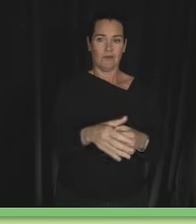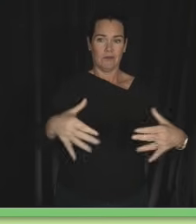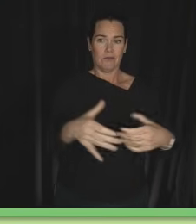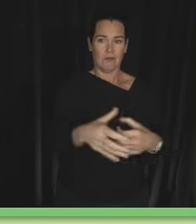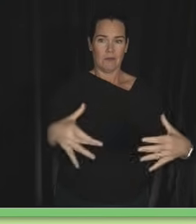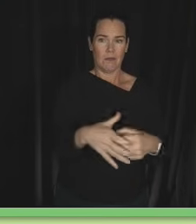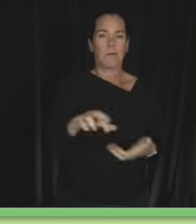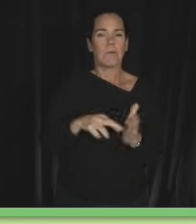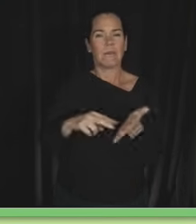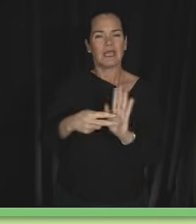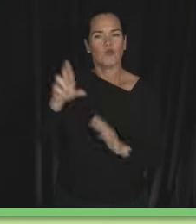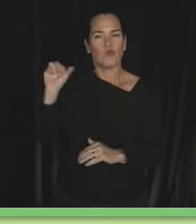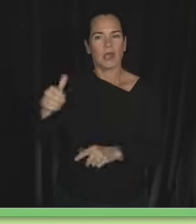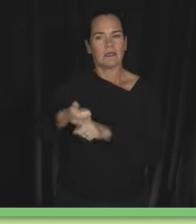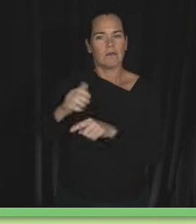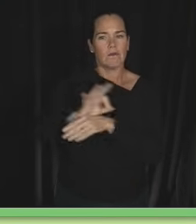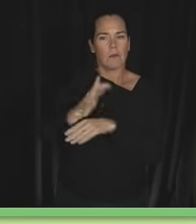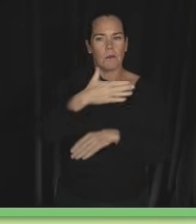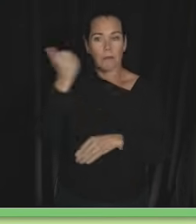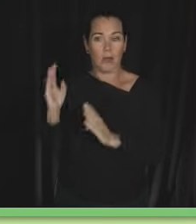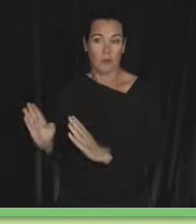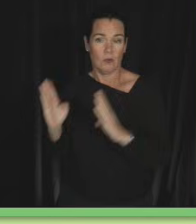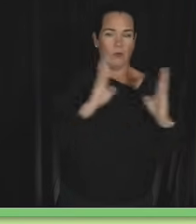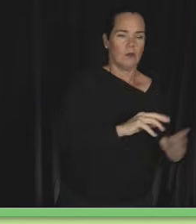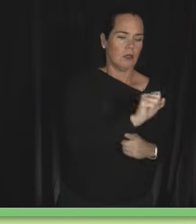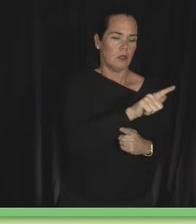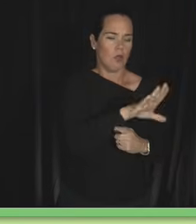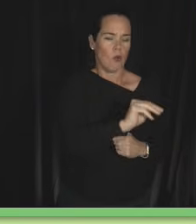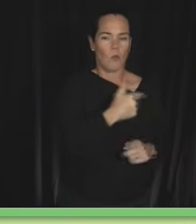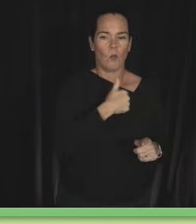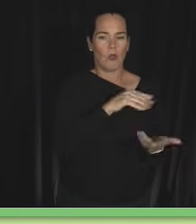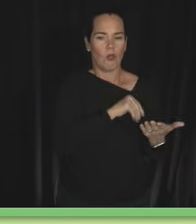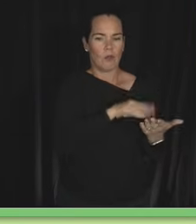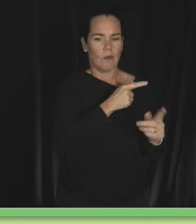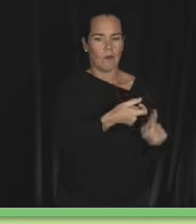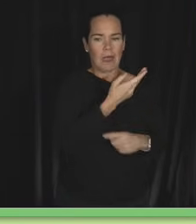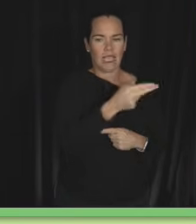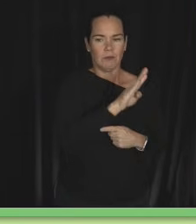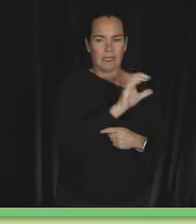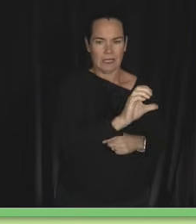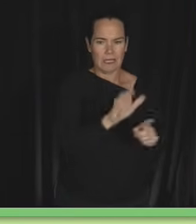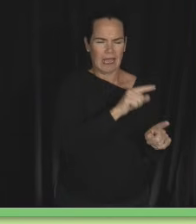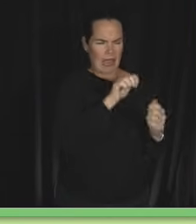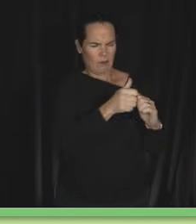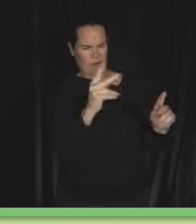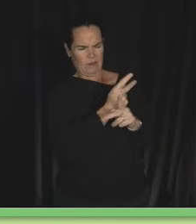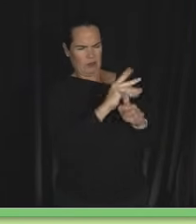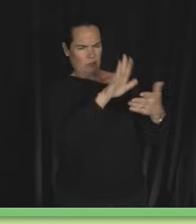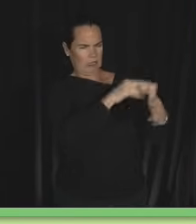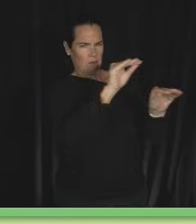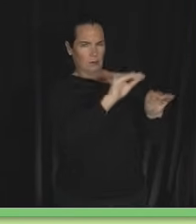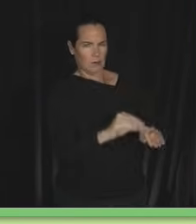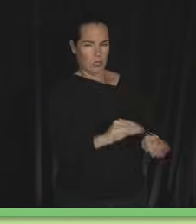better. And on the Slurm side, we've been learning a lot from the HPC community about how to make scheduling work better and at